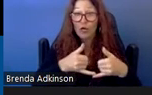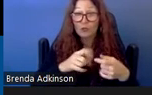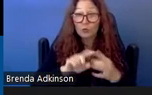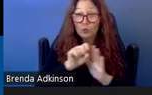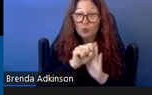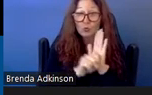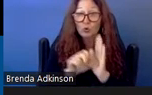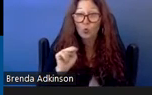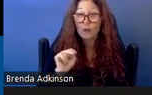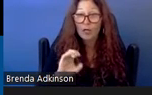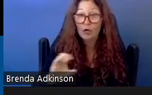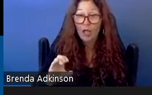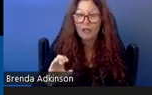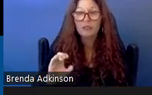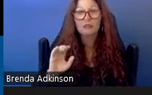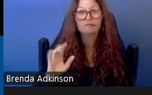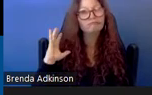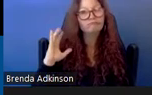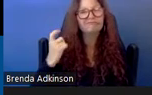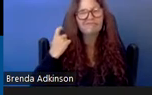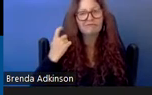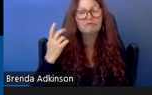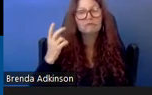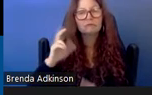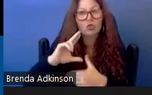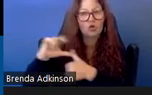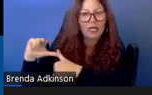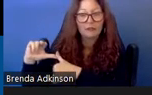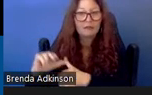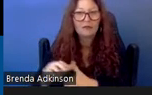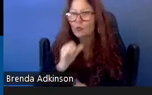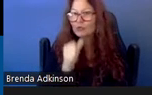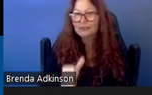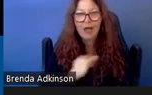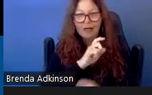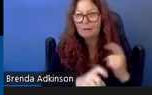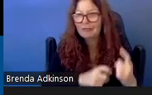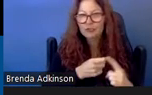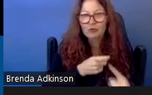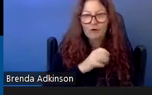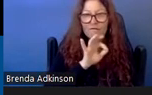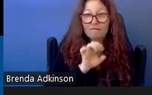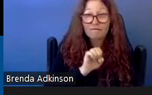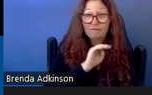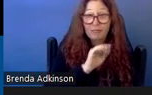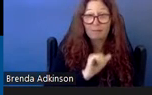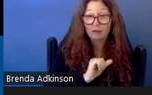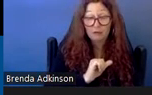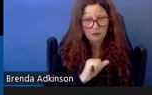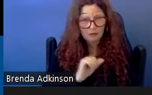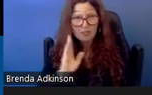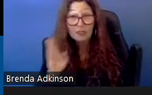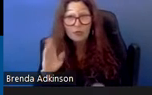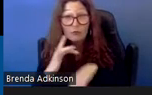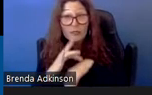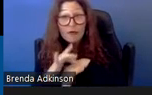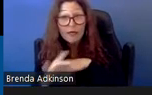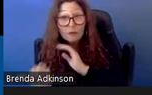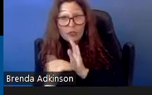last hurricane, rather than being FEMA administered. Will that be available again to states in advance of the